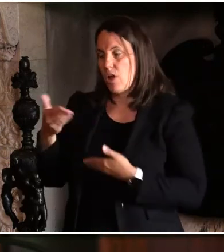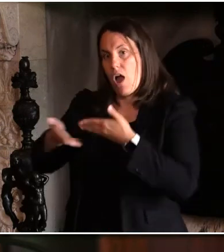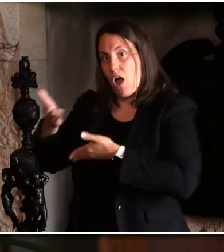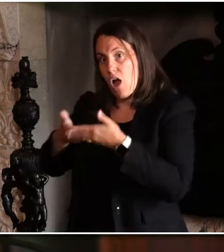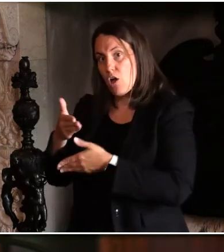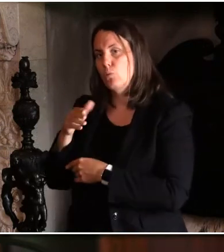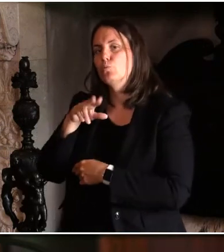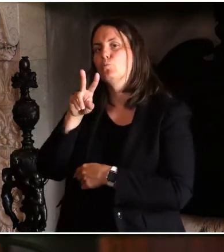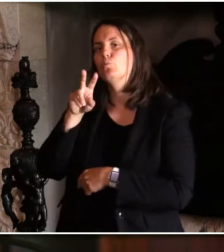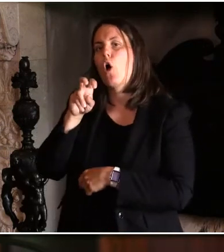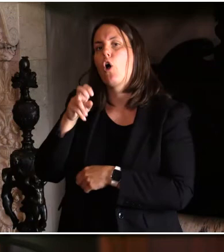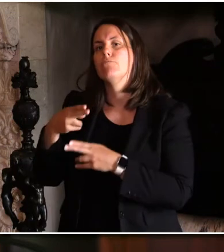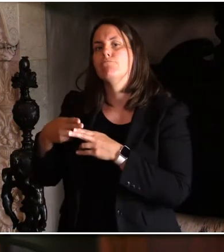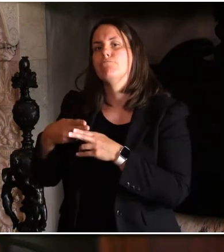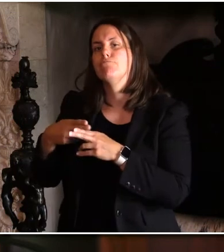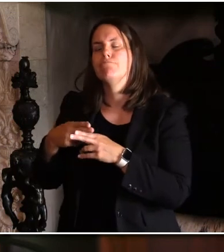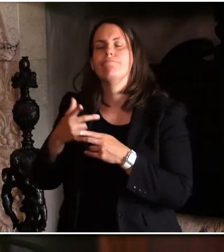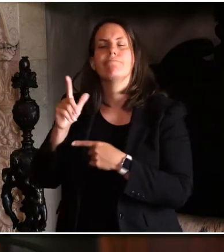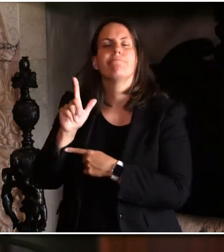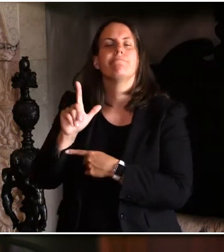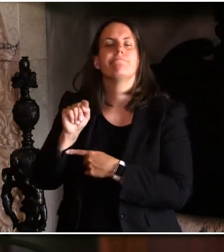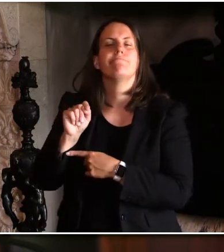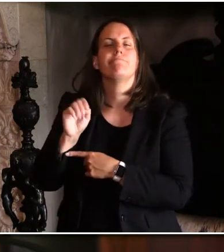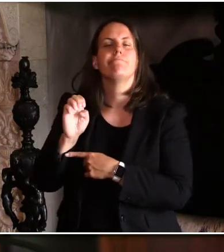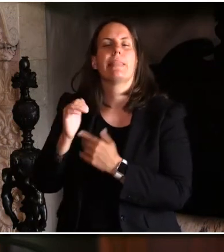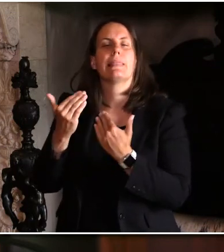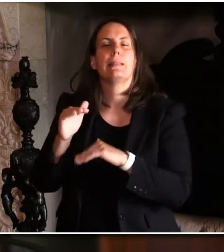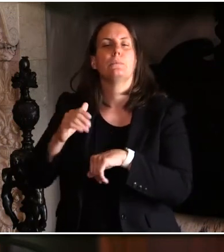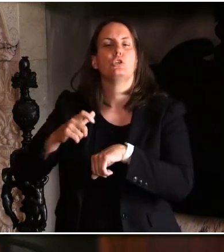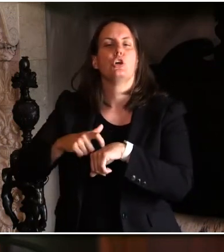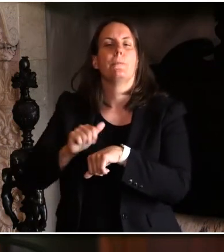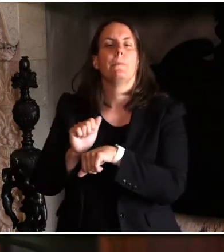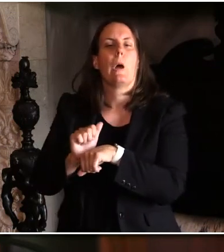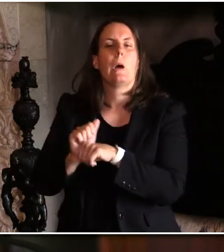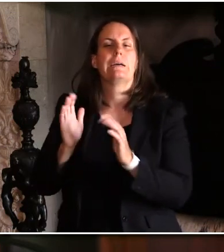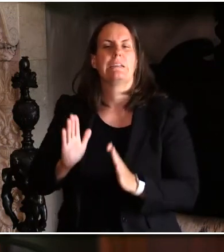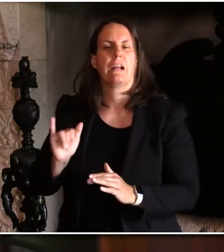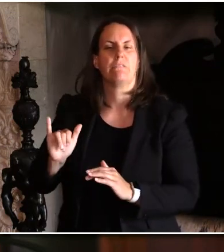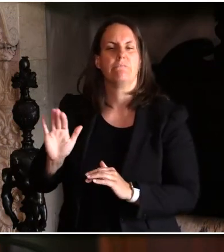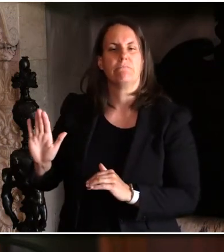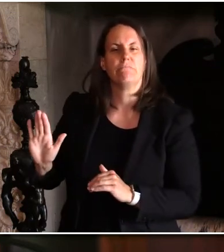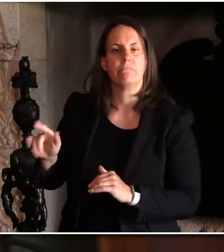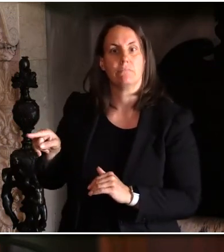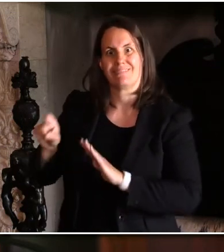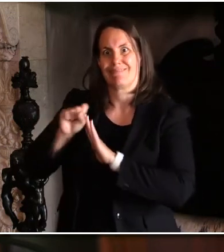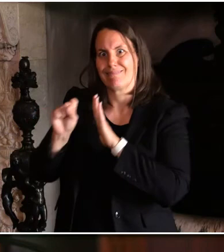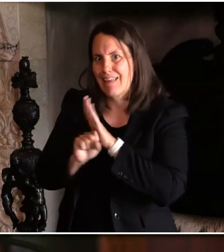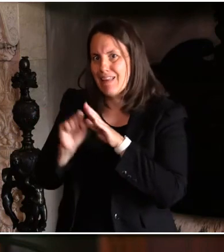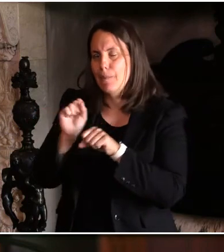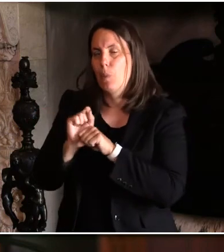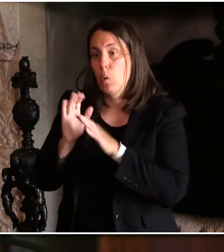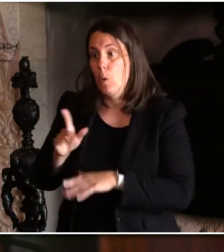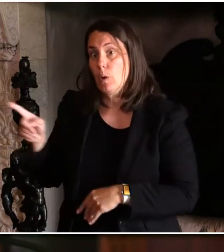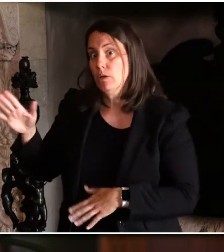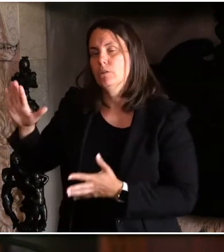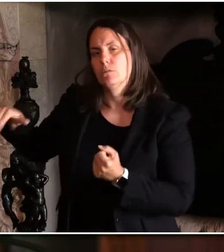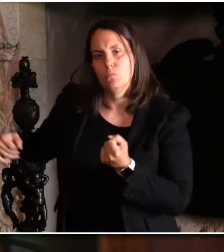supplement the staffing increases that local public health are making themselves to meet contact